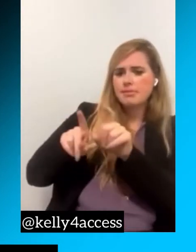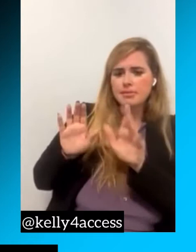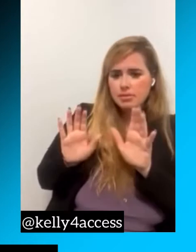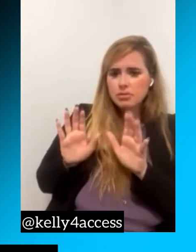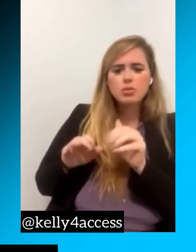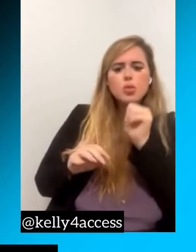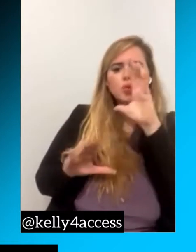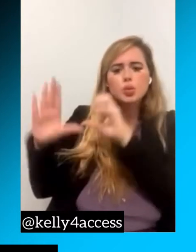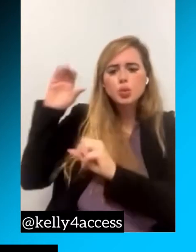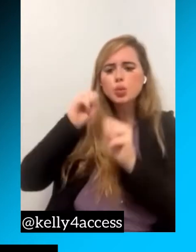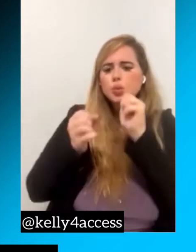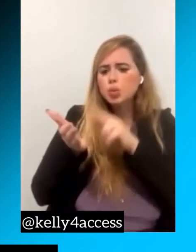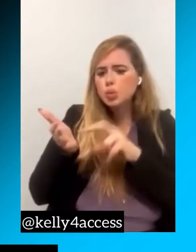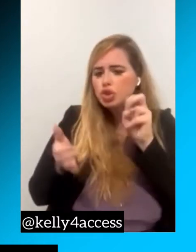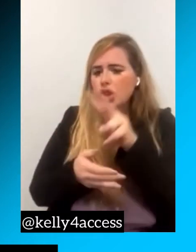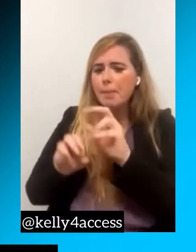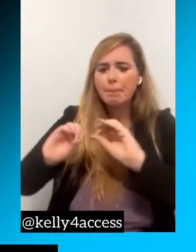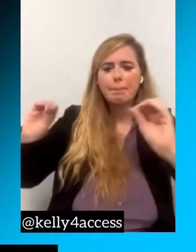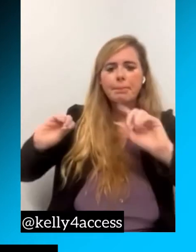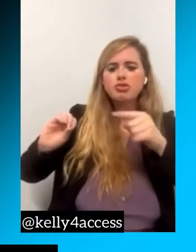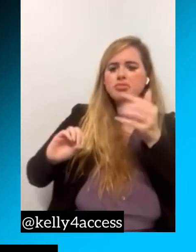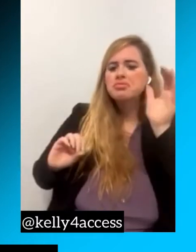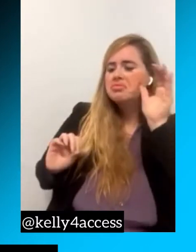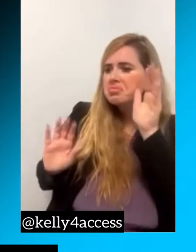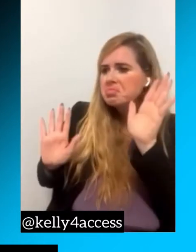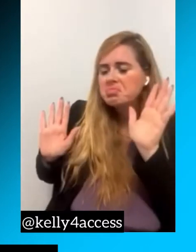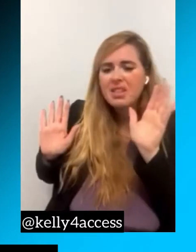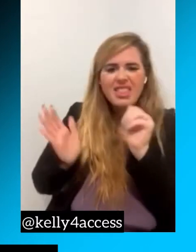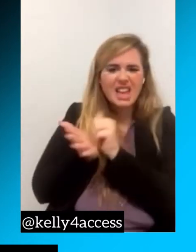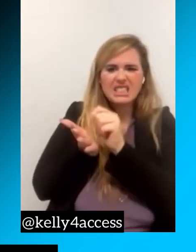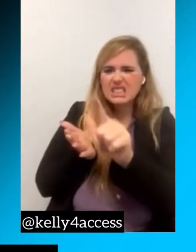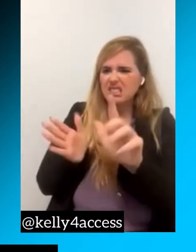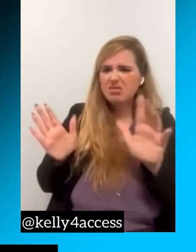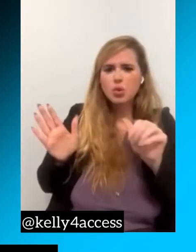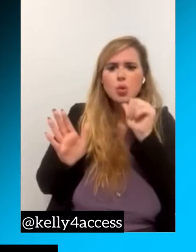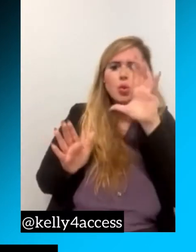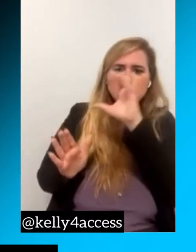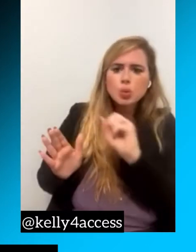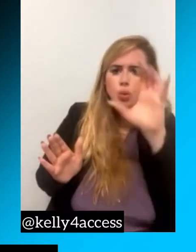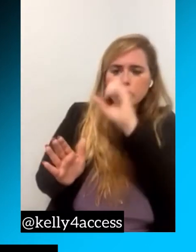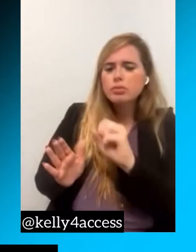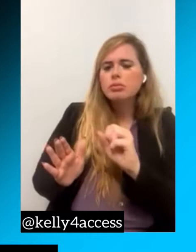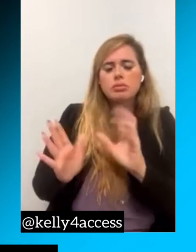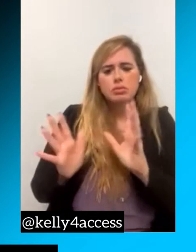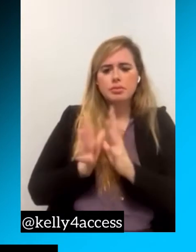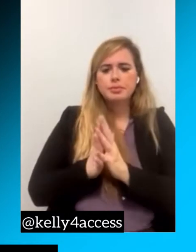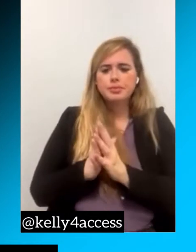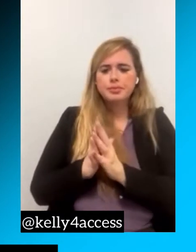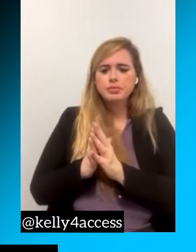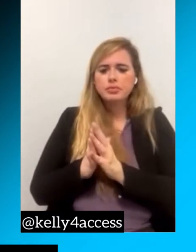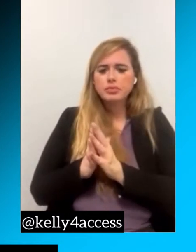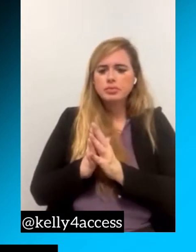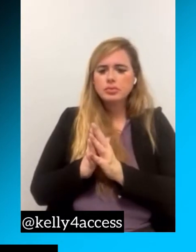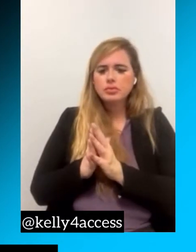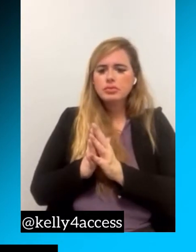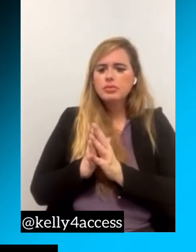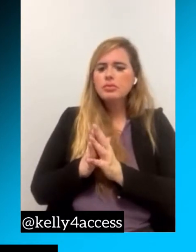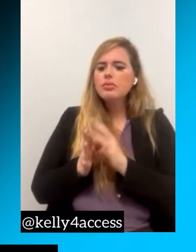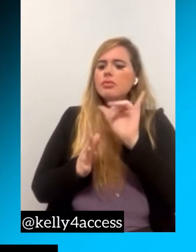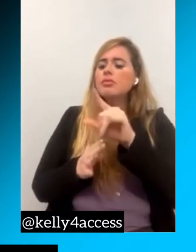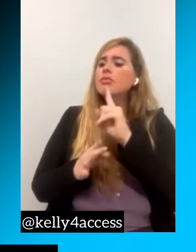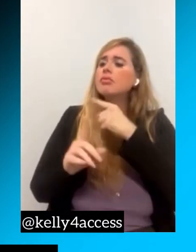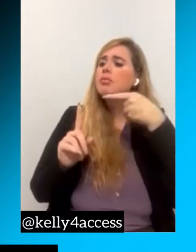anything. And yeah, don't make misconceptions or assumptions that aren't true. And be educated